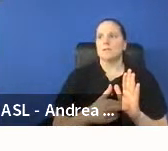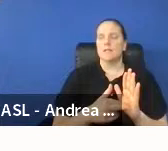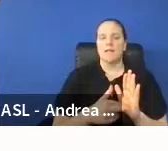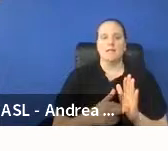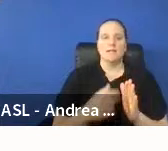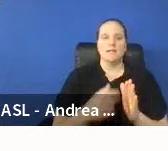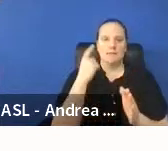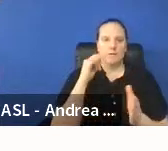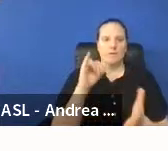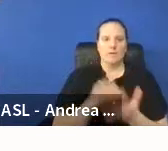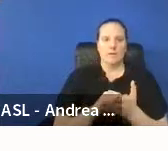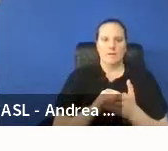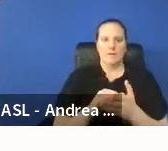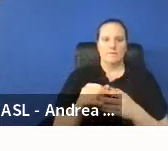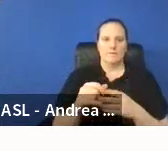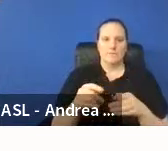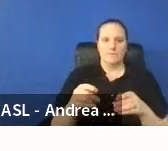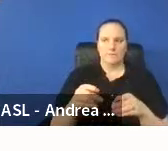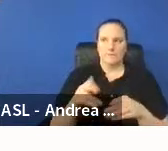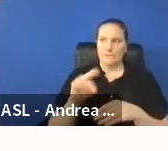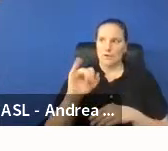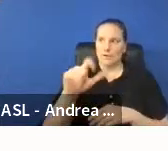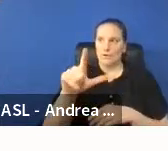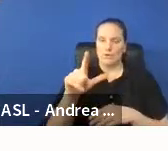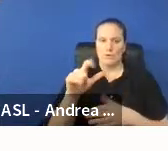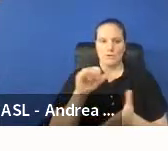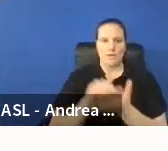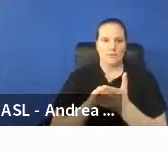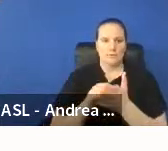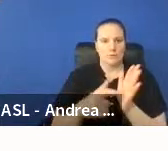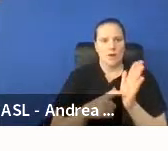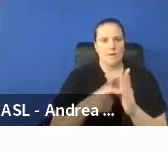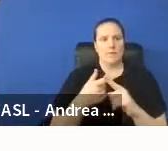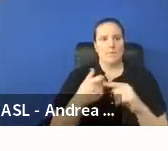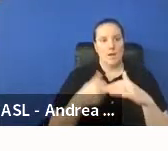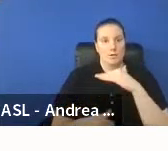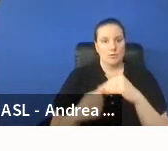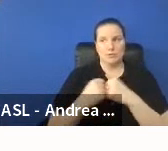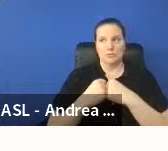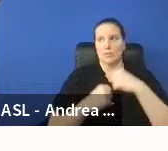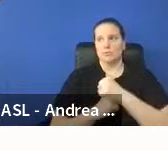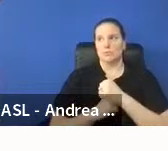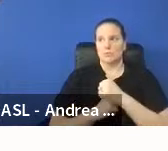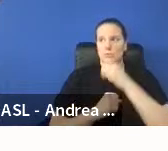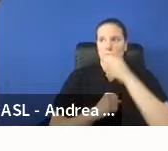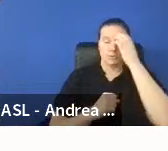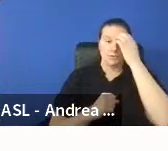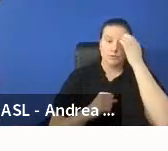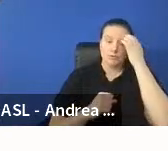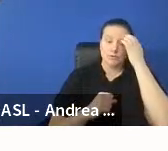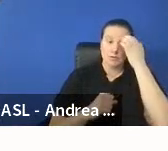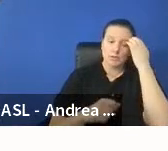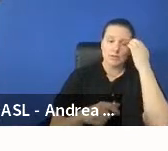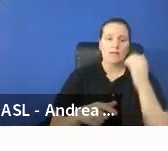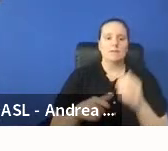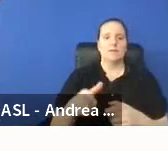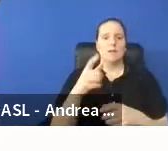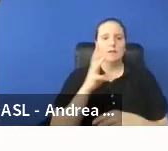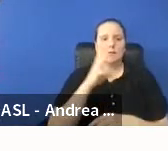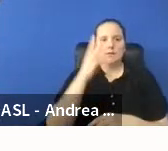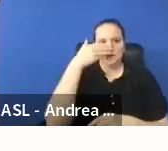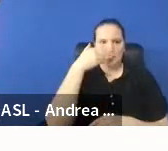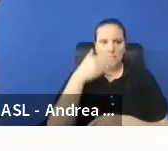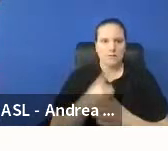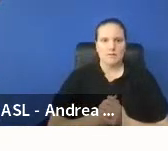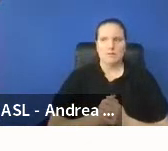that would be required to get from underneath the structure down to the waterfront and